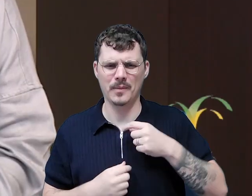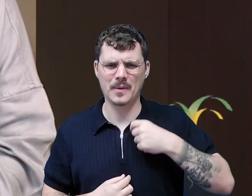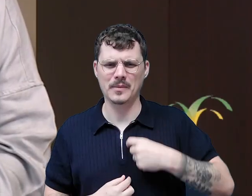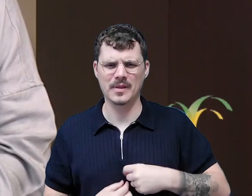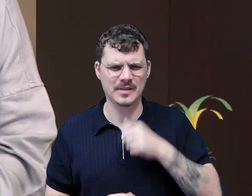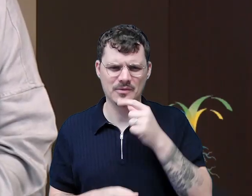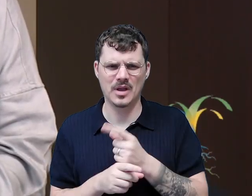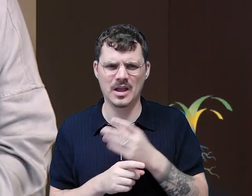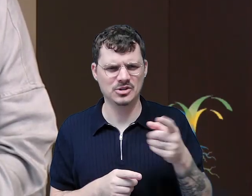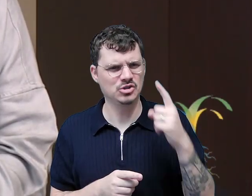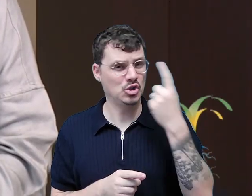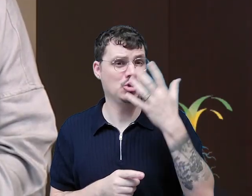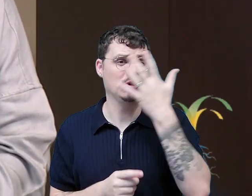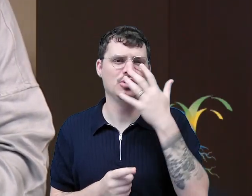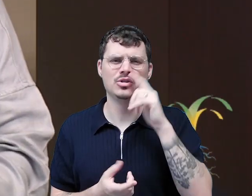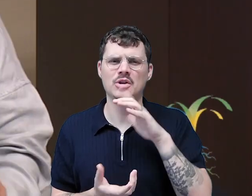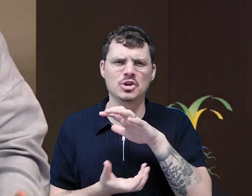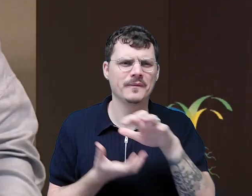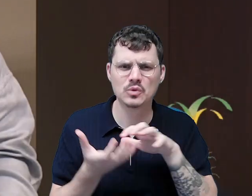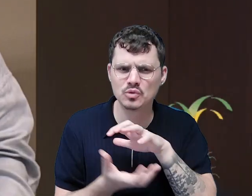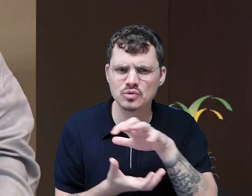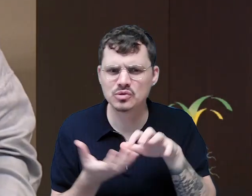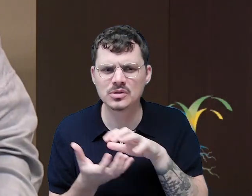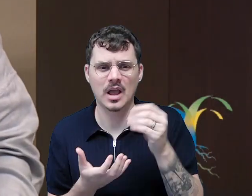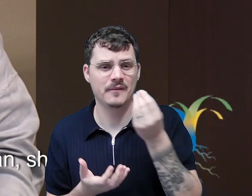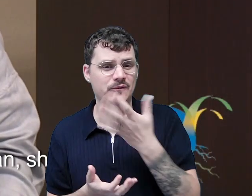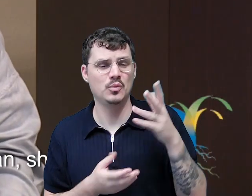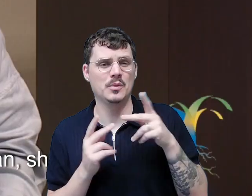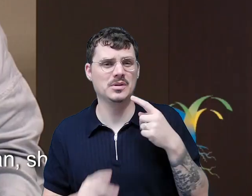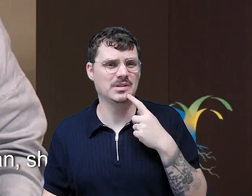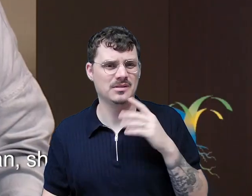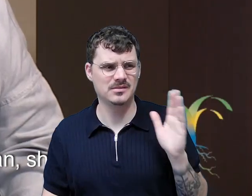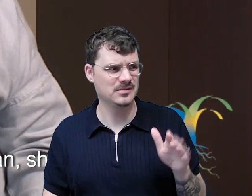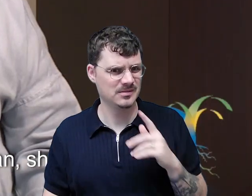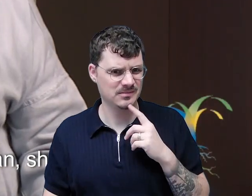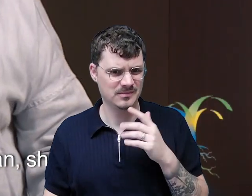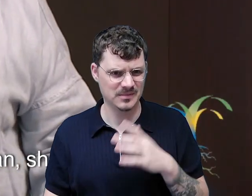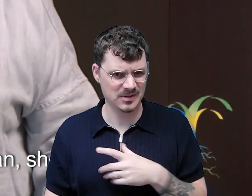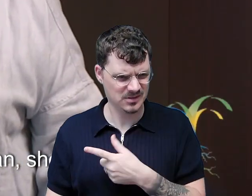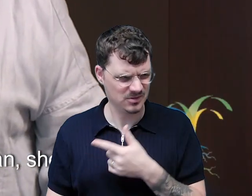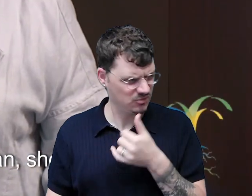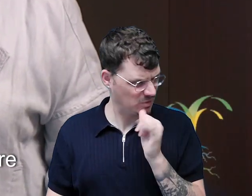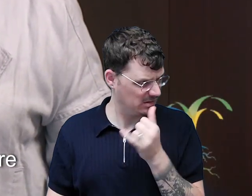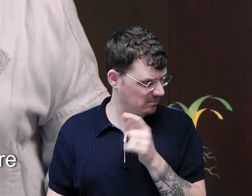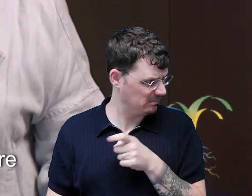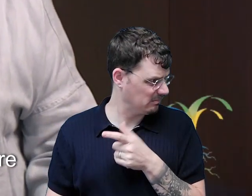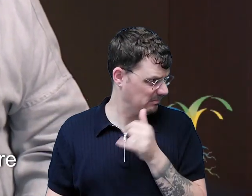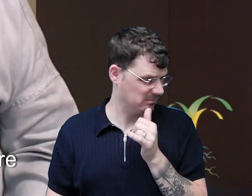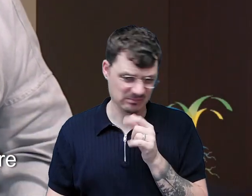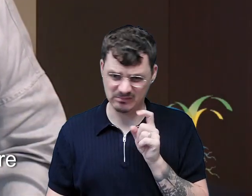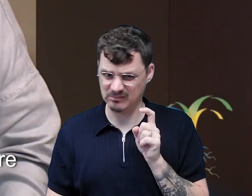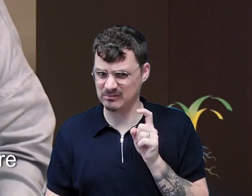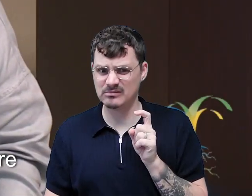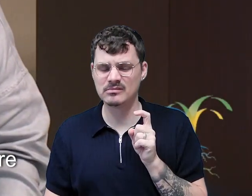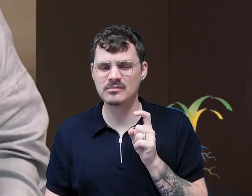wrong. And she looked confused. And a couple people were like, man, is she drinking or